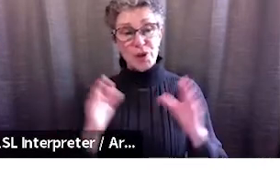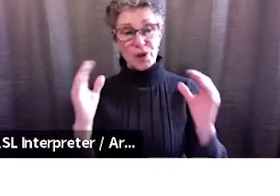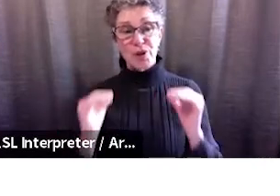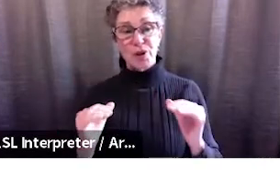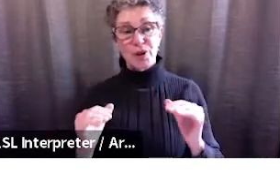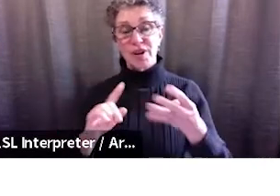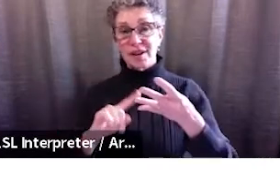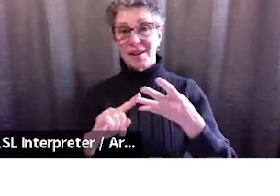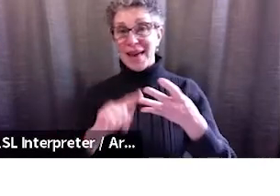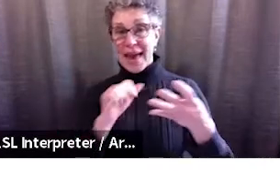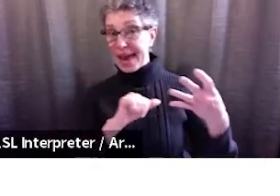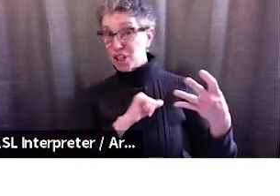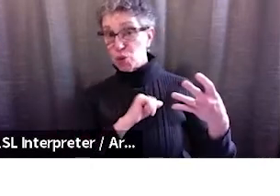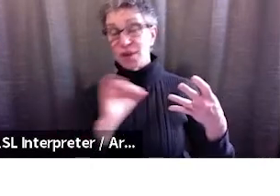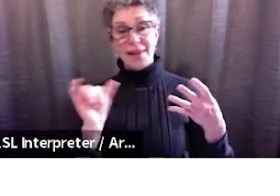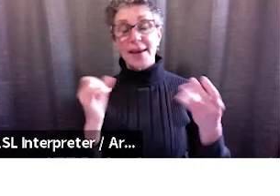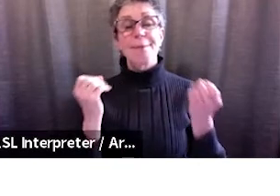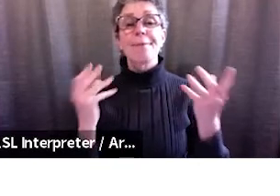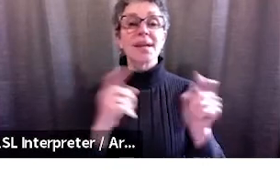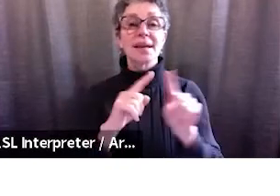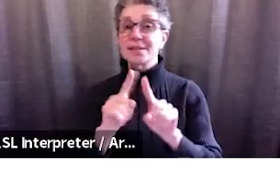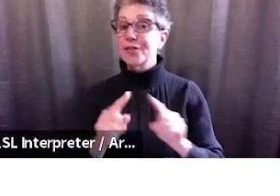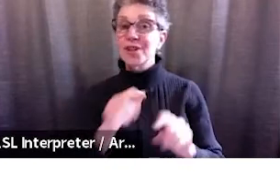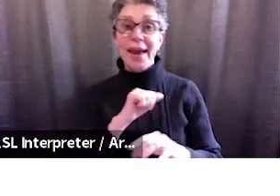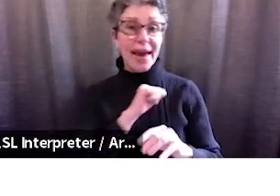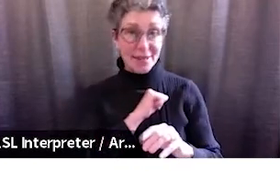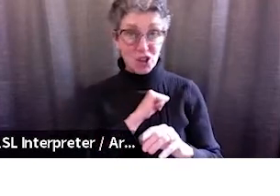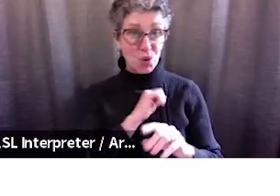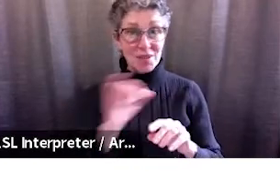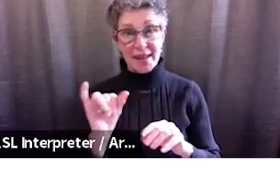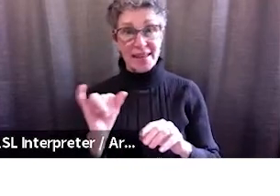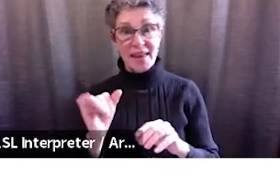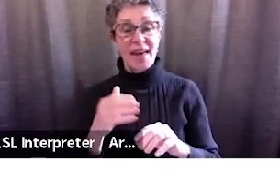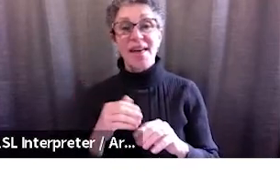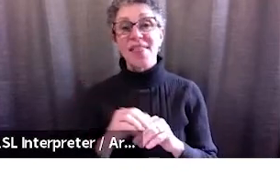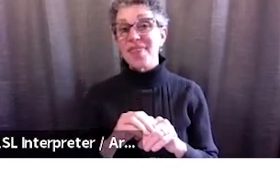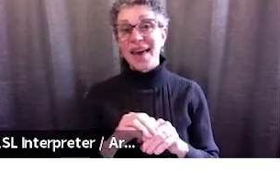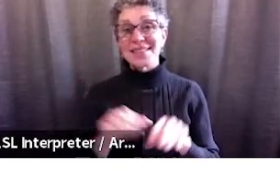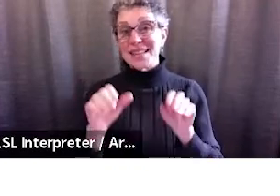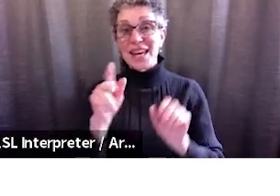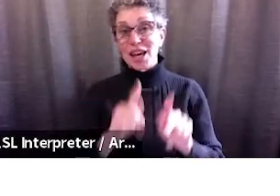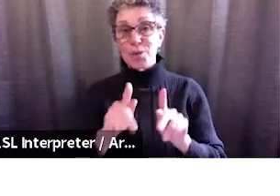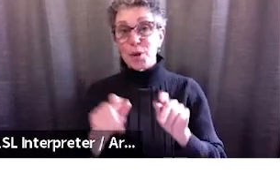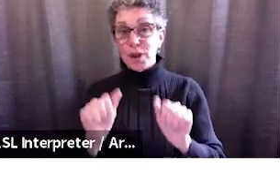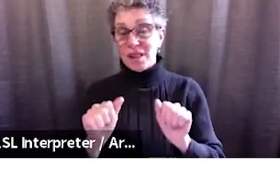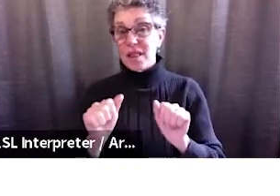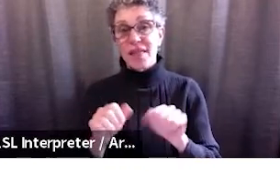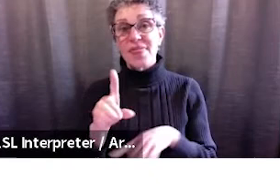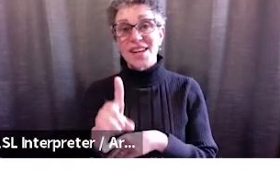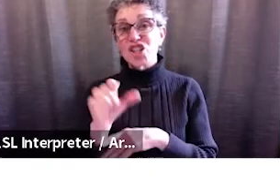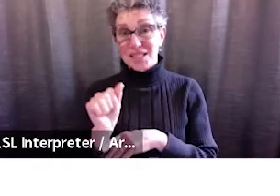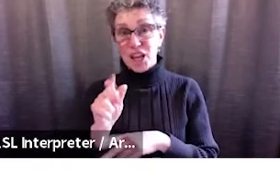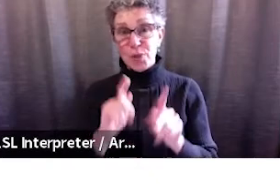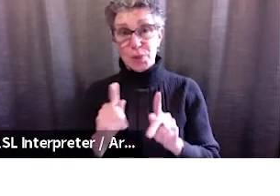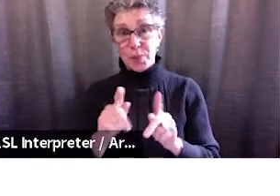Attitudinal, such as the many examples of ableism from the poem. And systemic. These are deeply